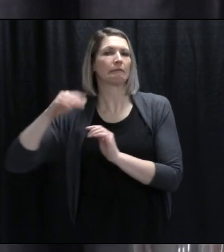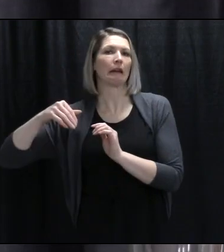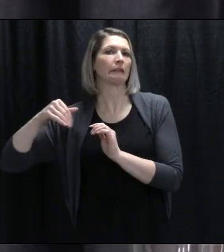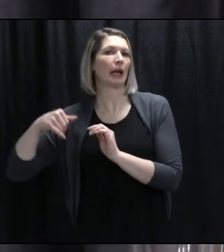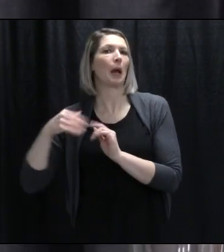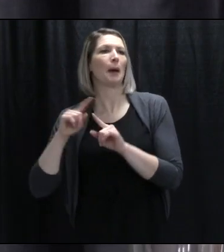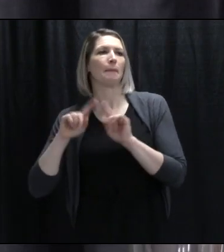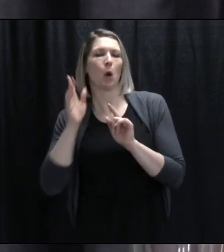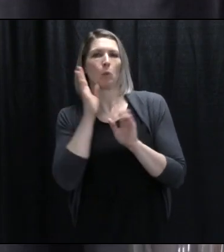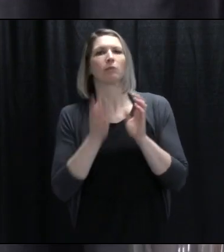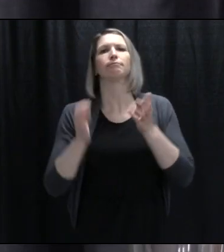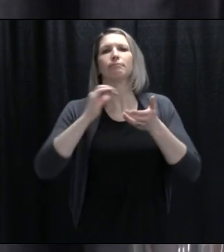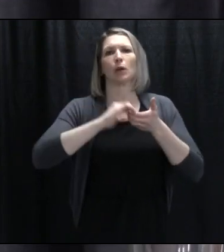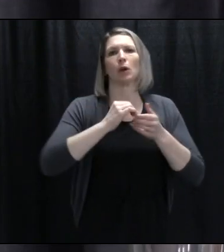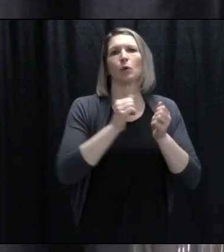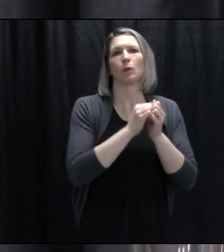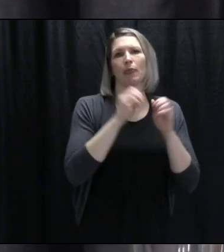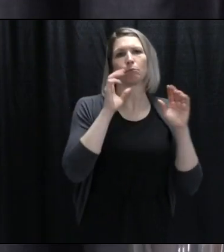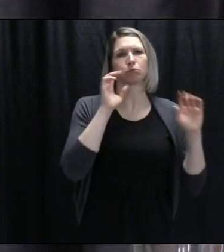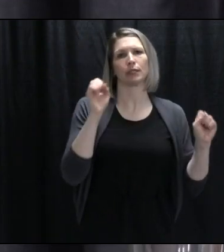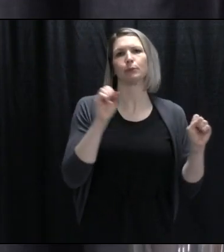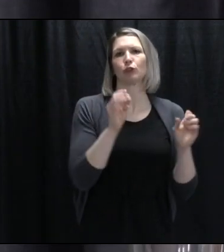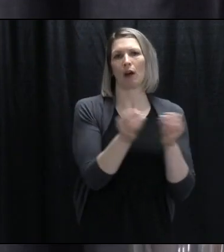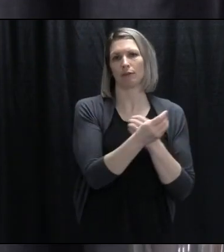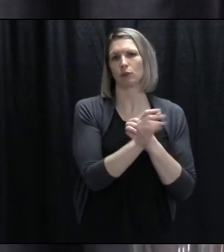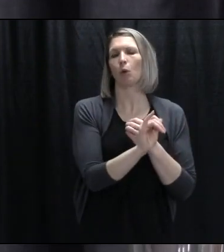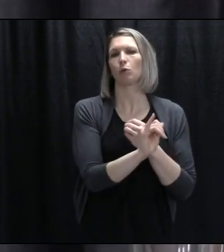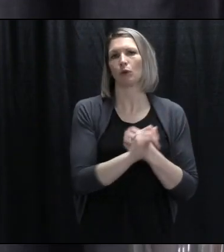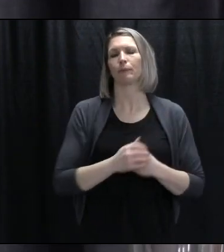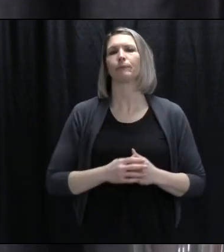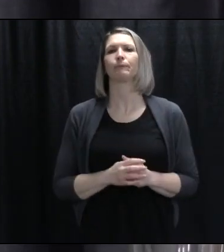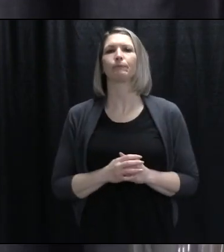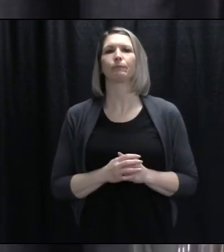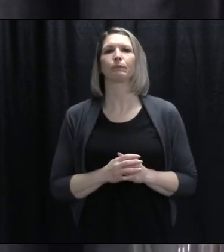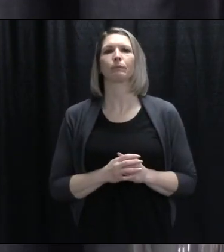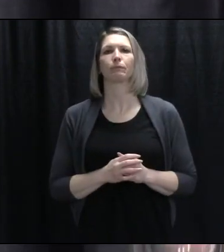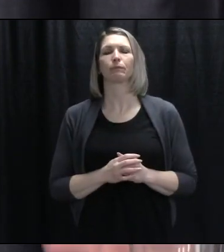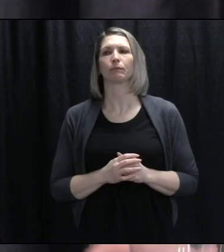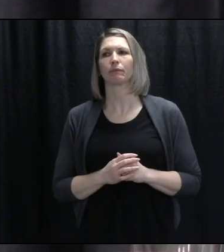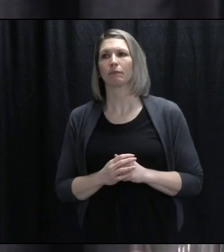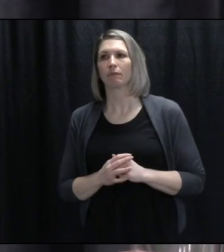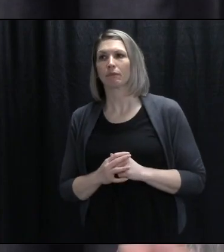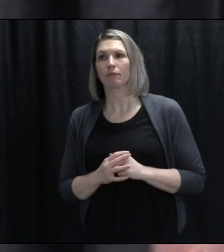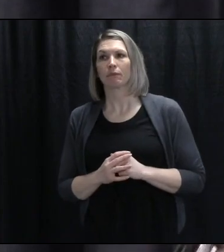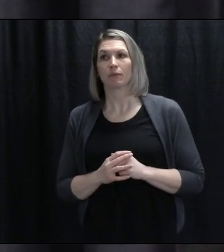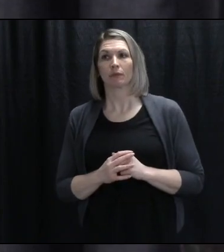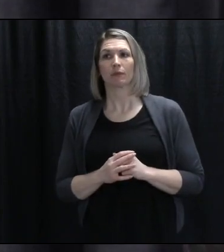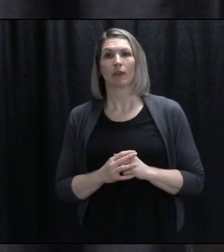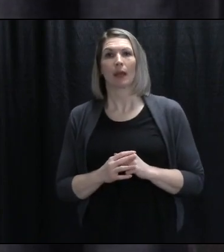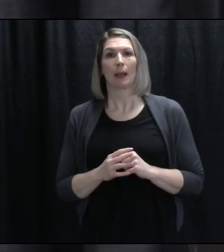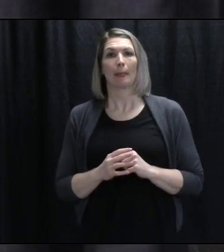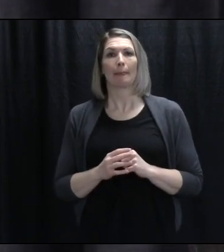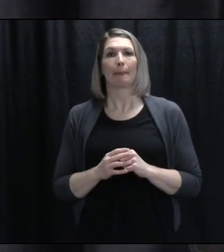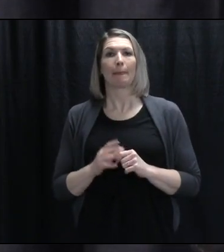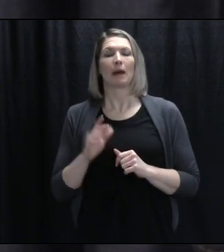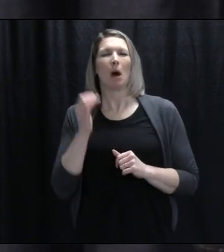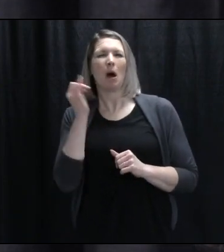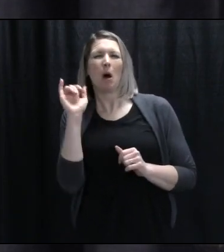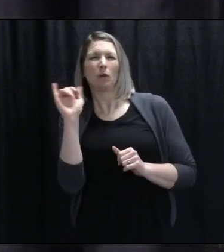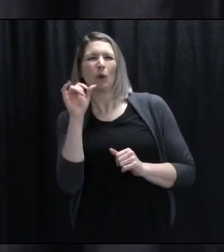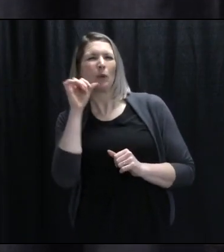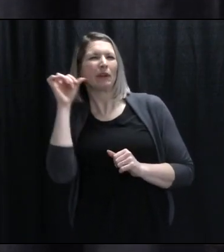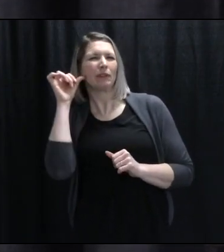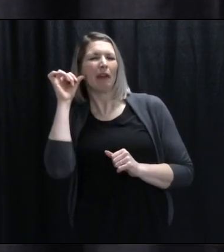And you mentioned earlier about giving some more